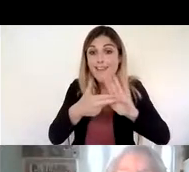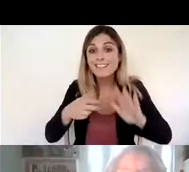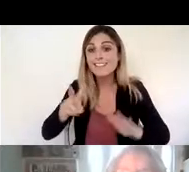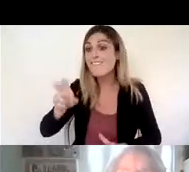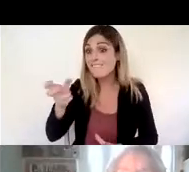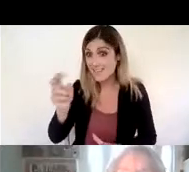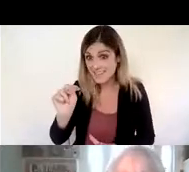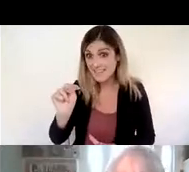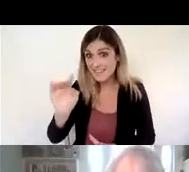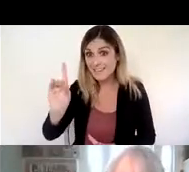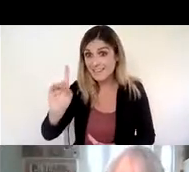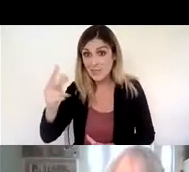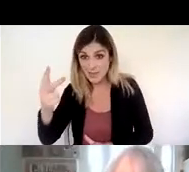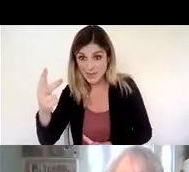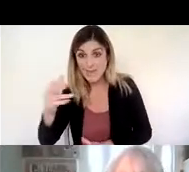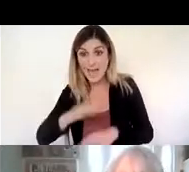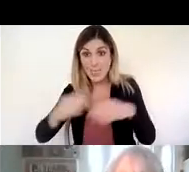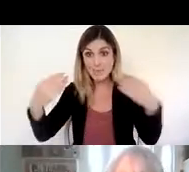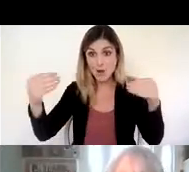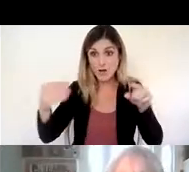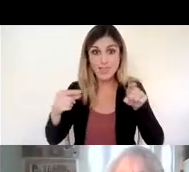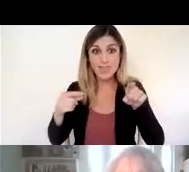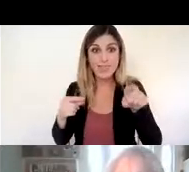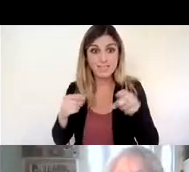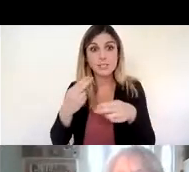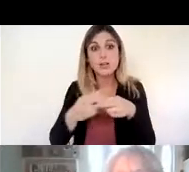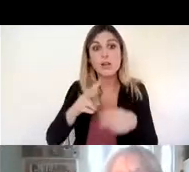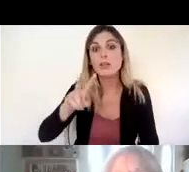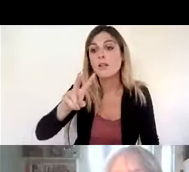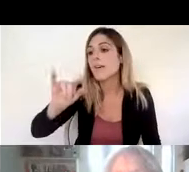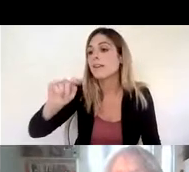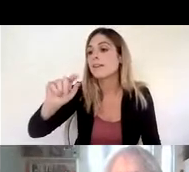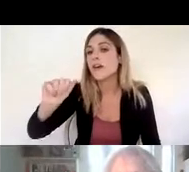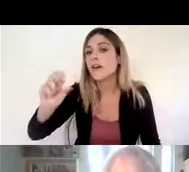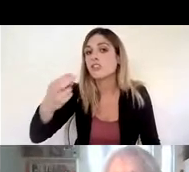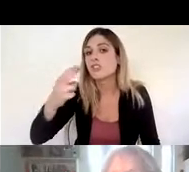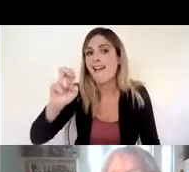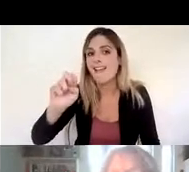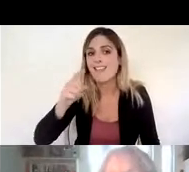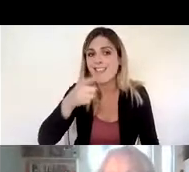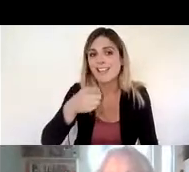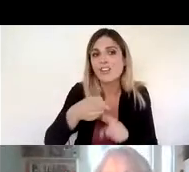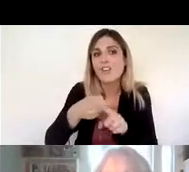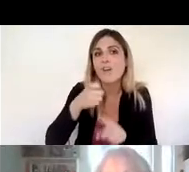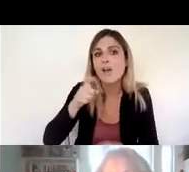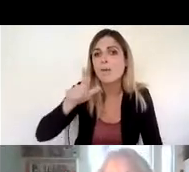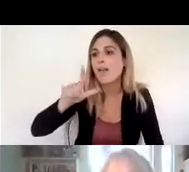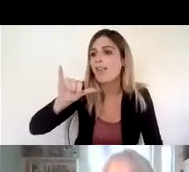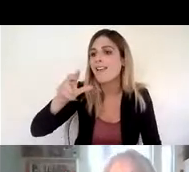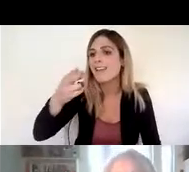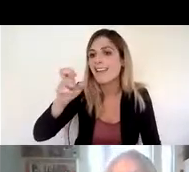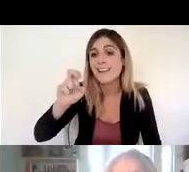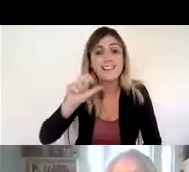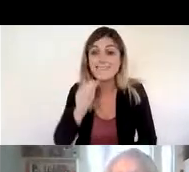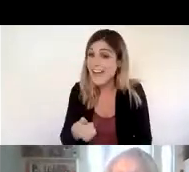market. This is Vitashine brand vegan vitamin D3. It's derived from lichens, so it is not derived from animal